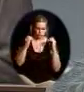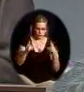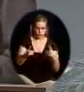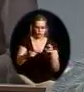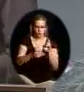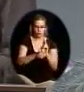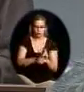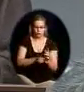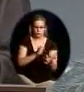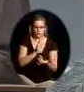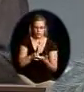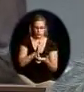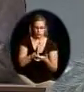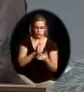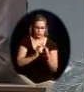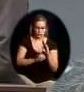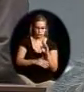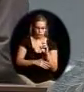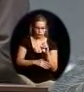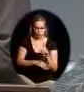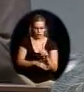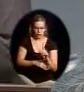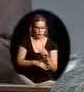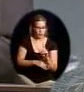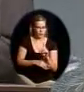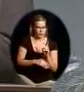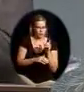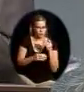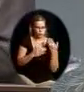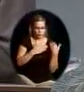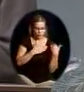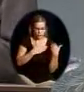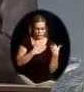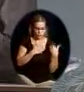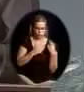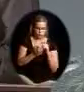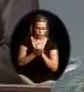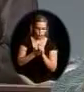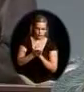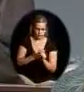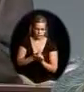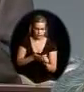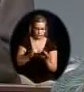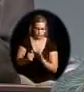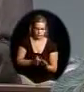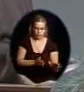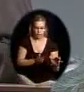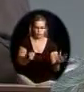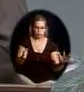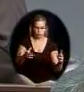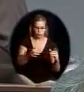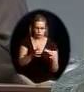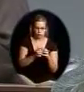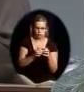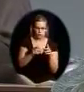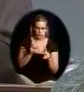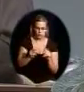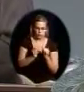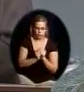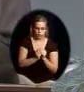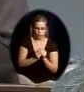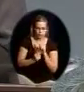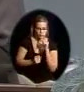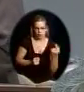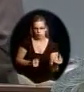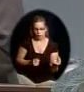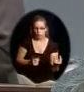And Mr. Brad Bingesser is responsible for writing the plan, pulling the people together, but he's not the only one implementing that. And